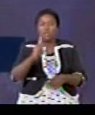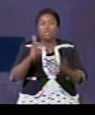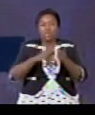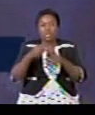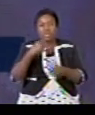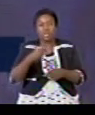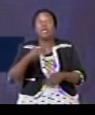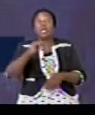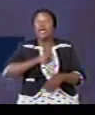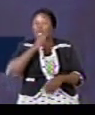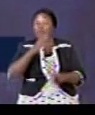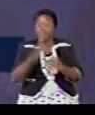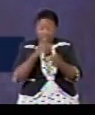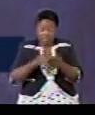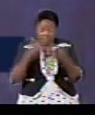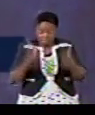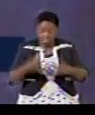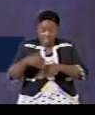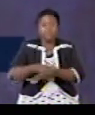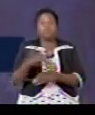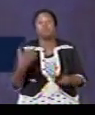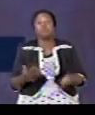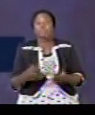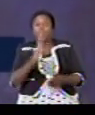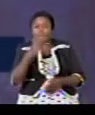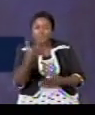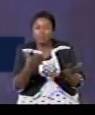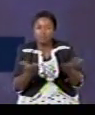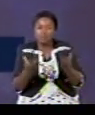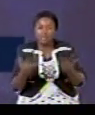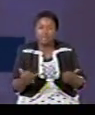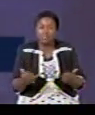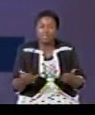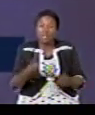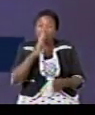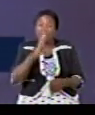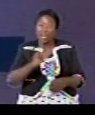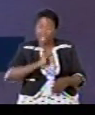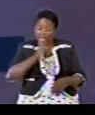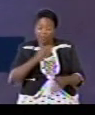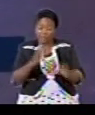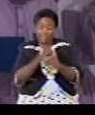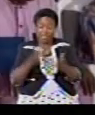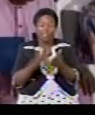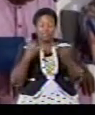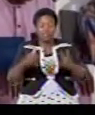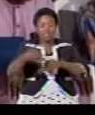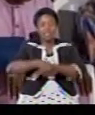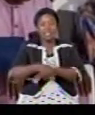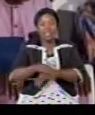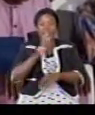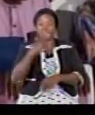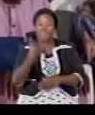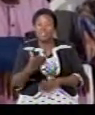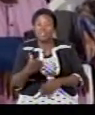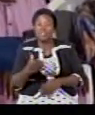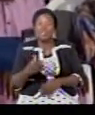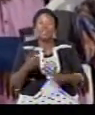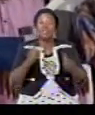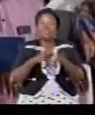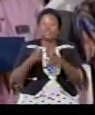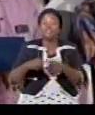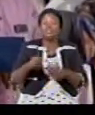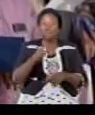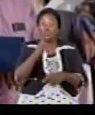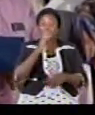am getting it tonight. Are you there? I am getting it tonight. I said, are you there? You are getting it